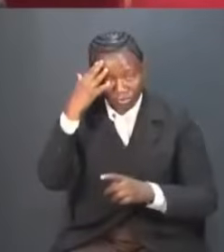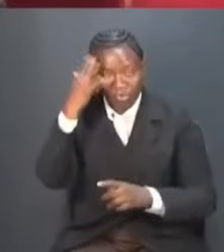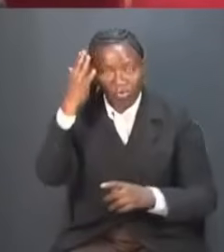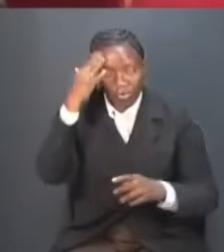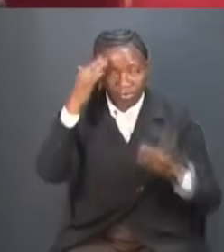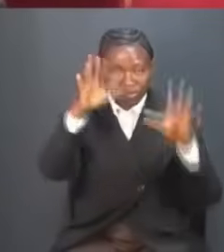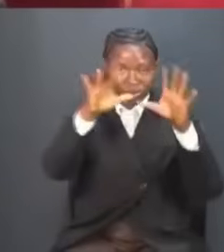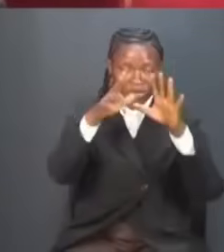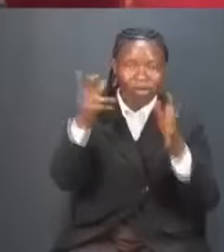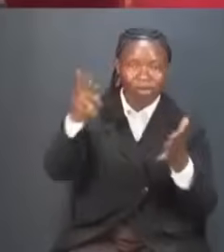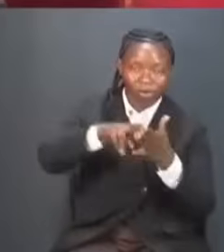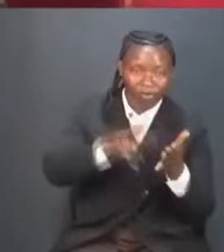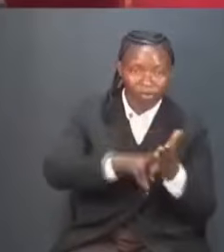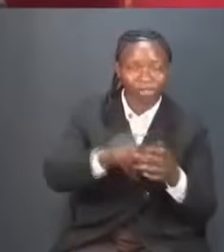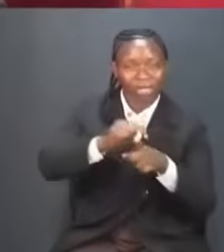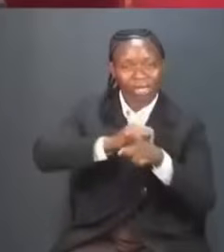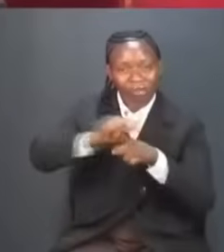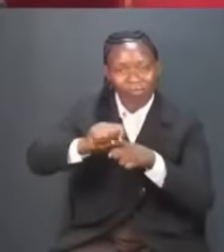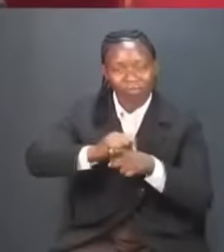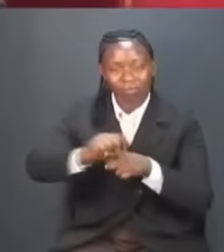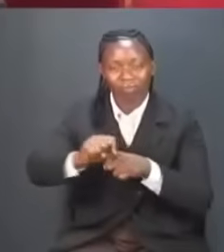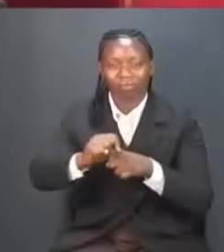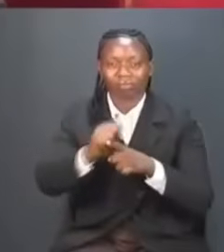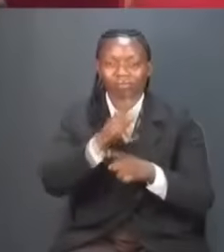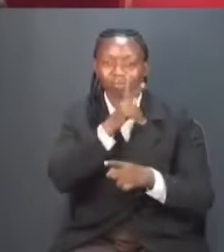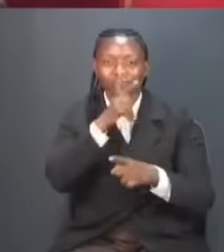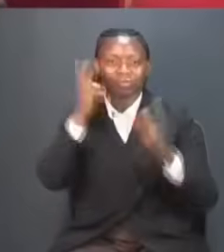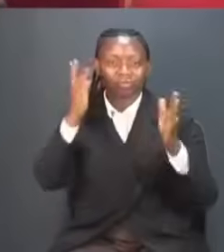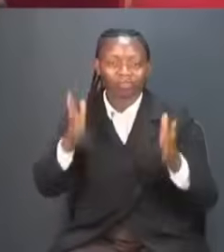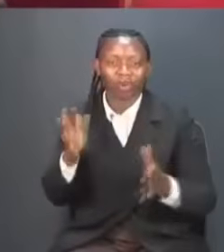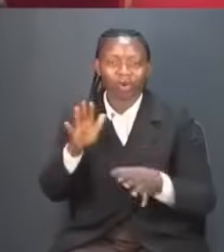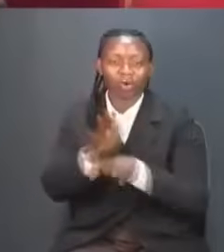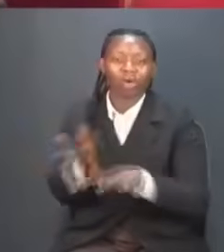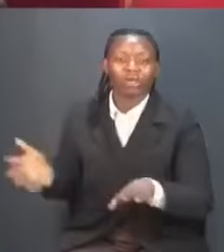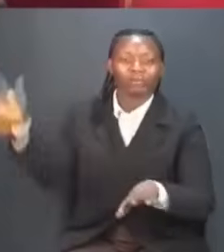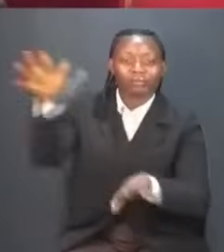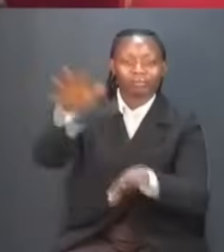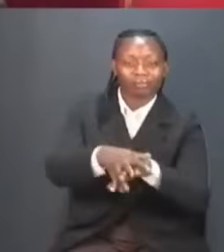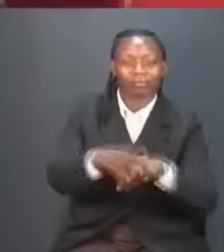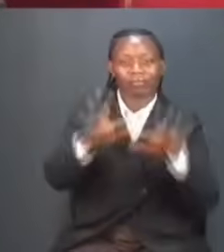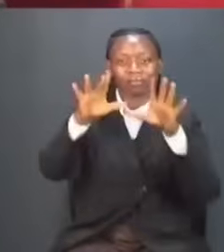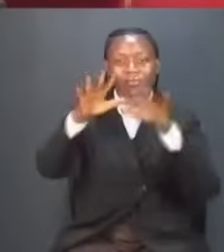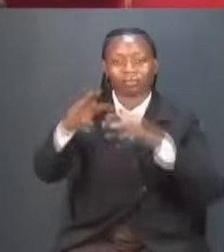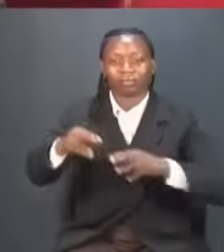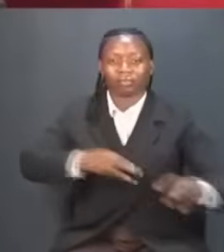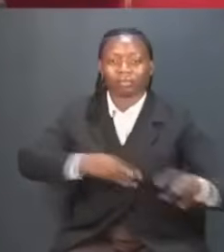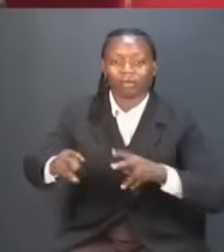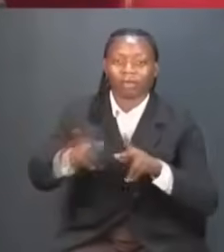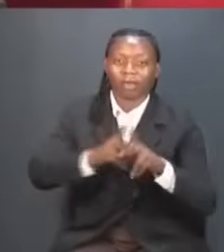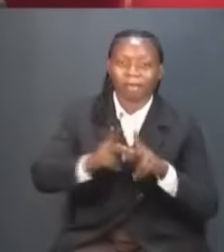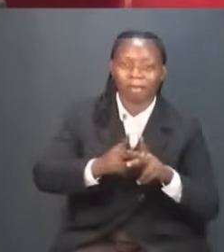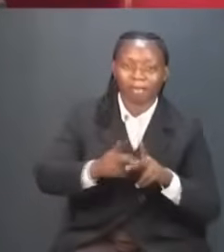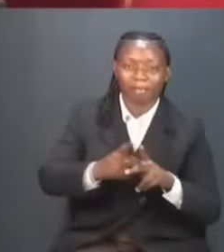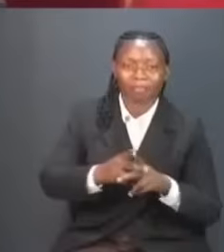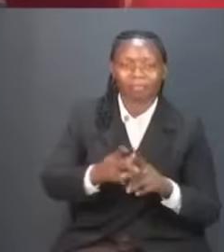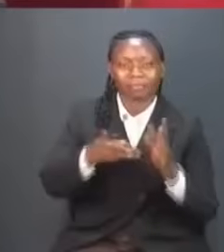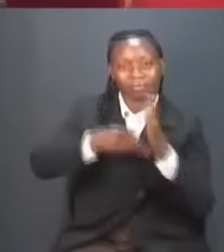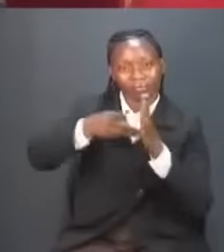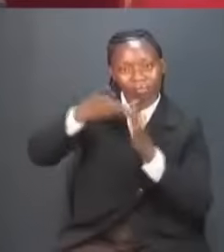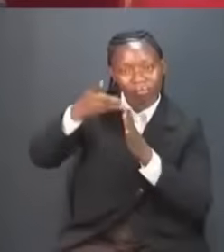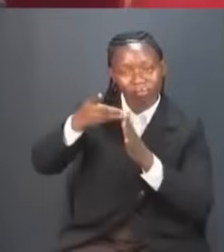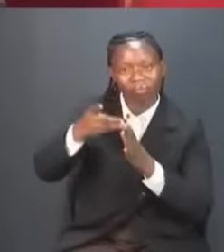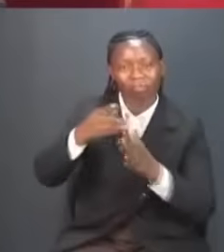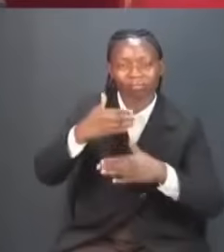reporting, train farmers on integrated pest management practices, develop guidelines